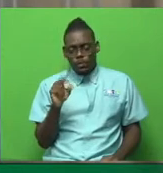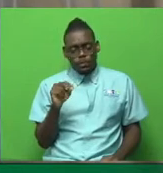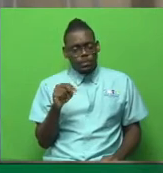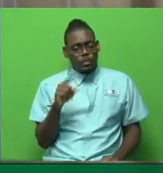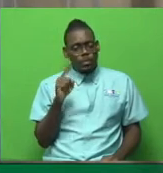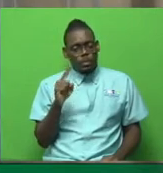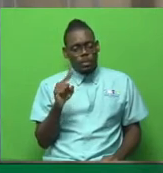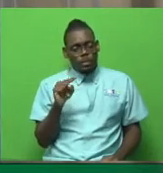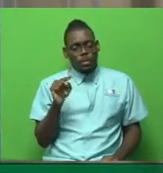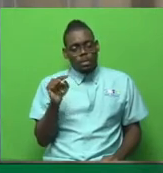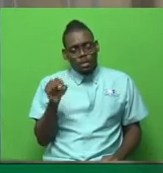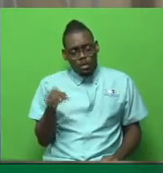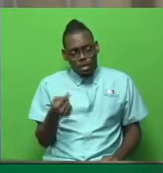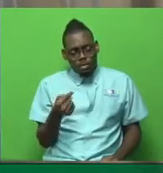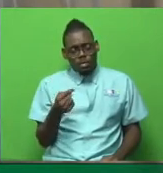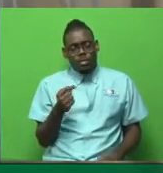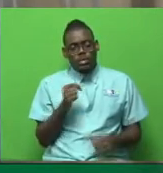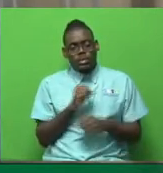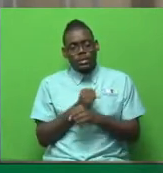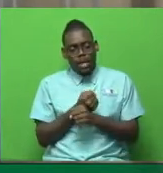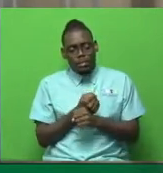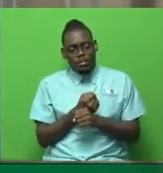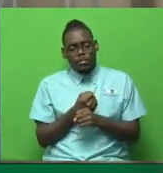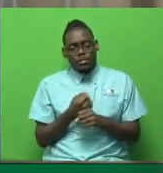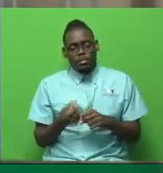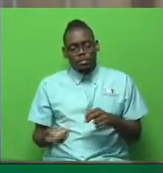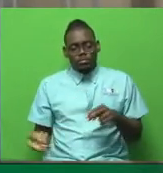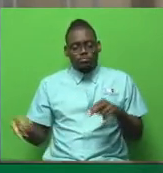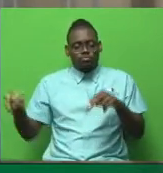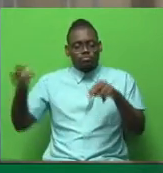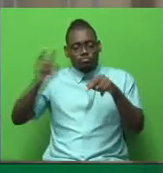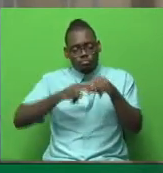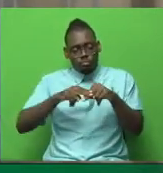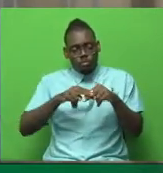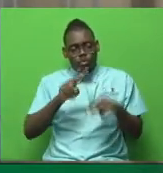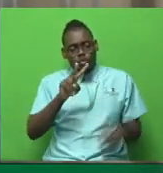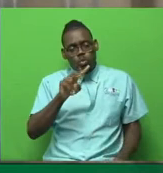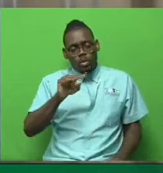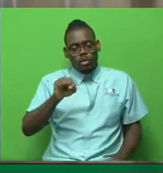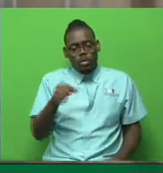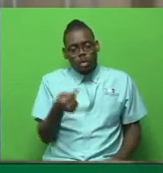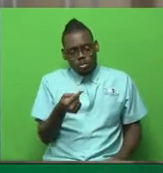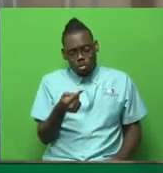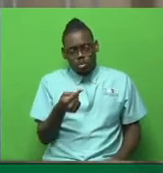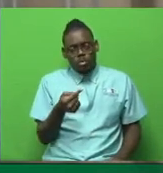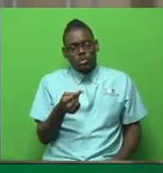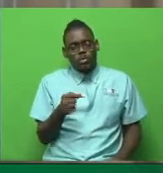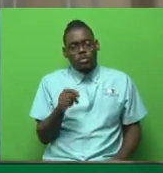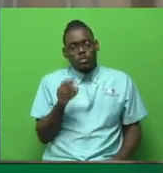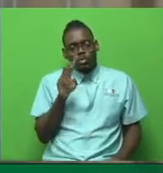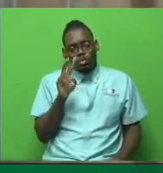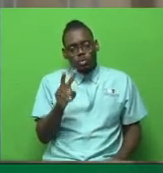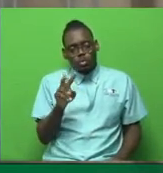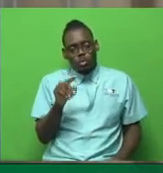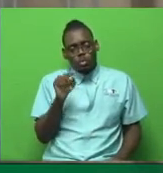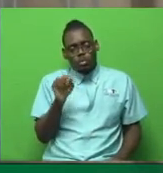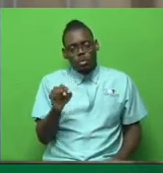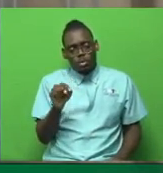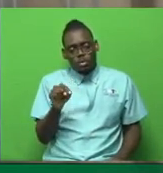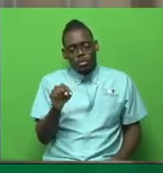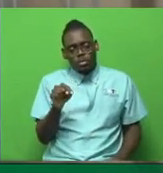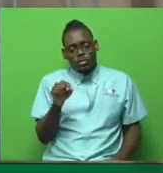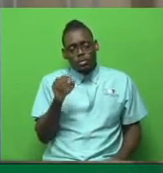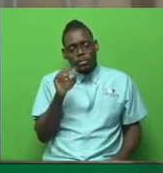Higher a 2900 mcf or 2.9 BCM